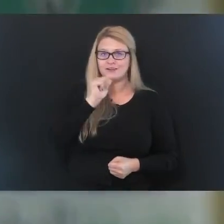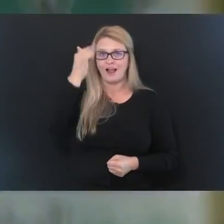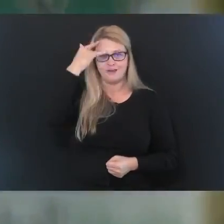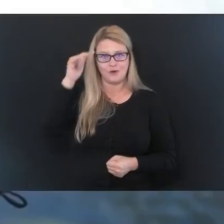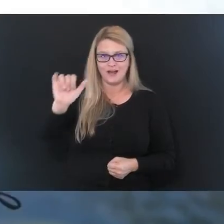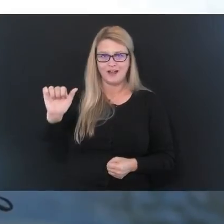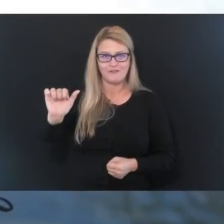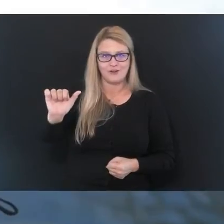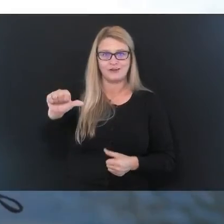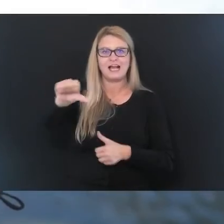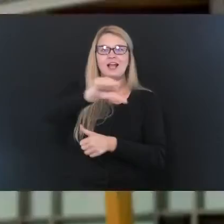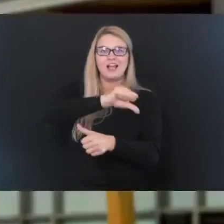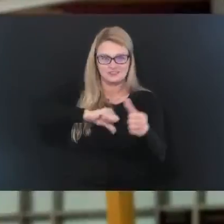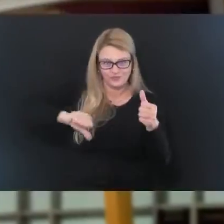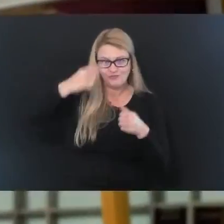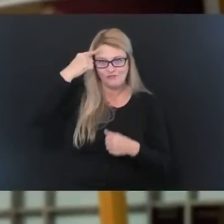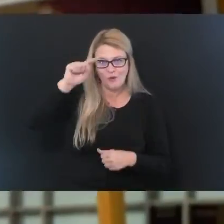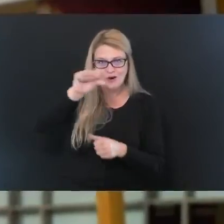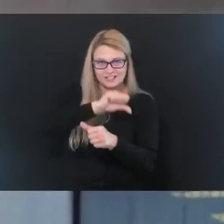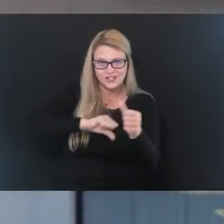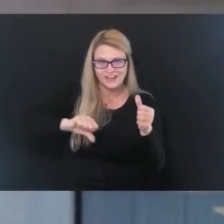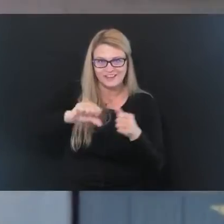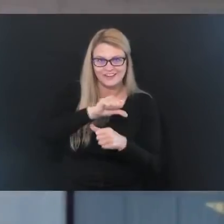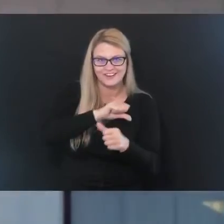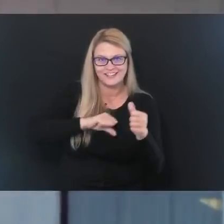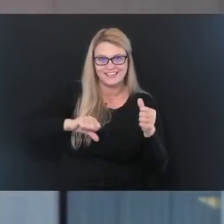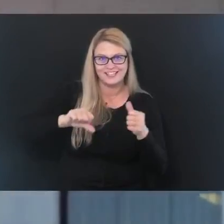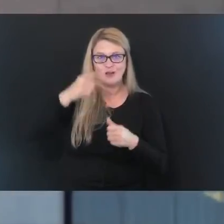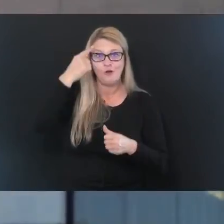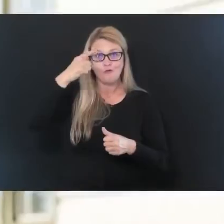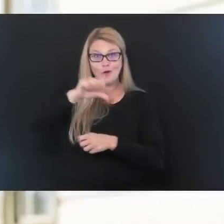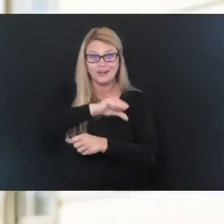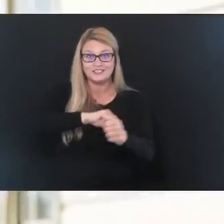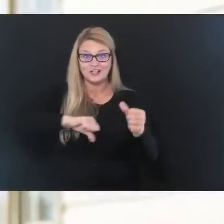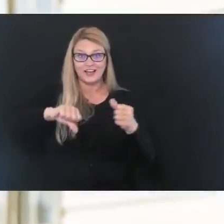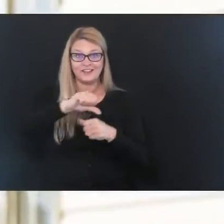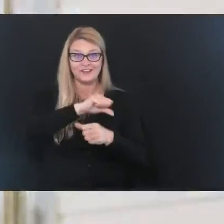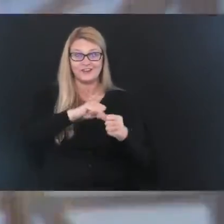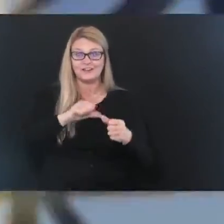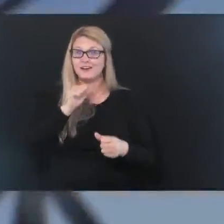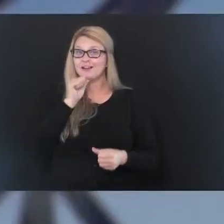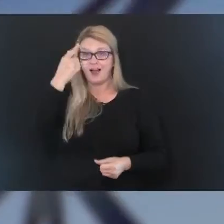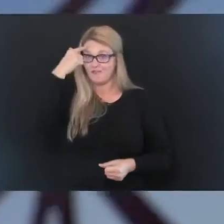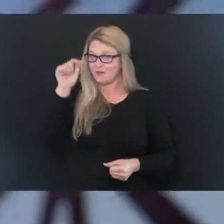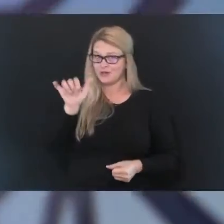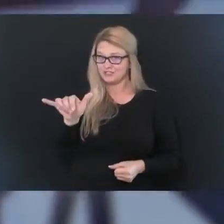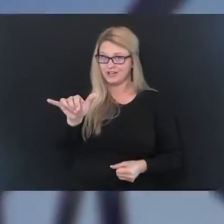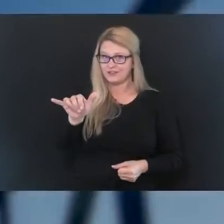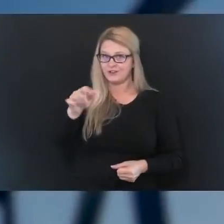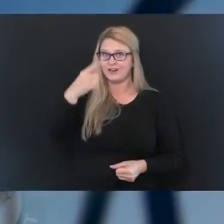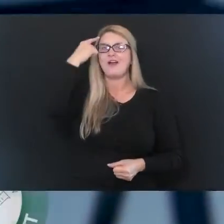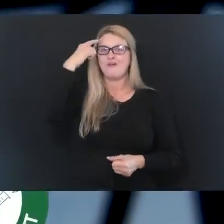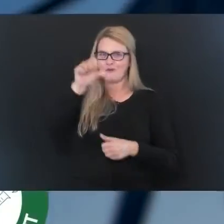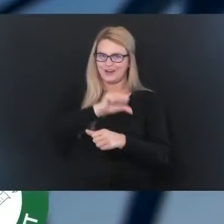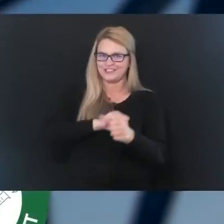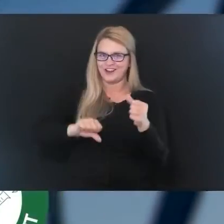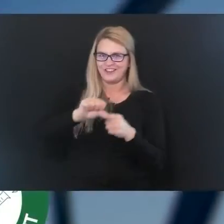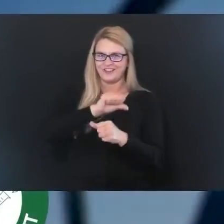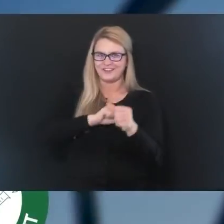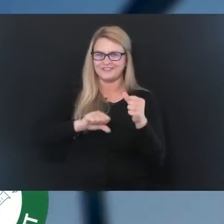each other. It's for each other. It's for each other. It's for each other. It's not forever. It's for each other.